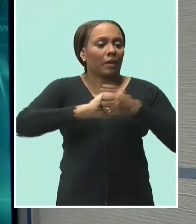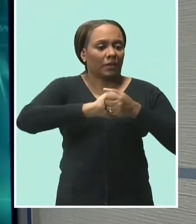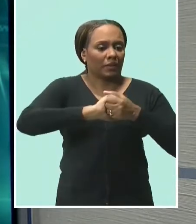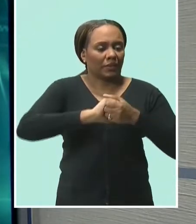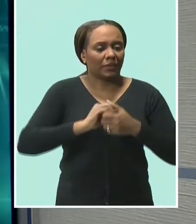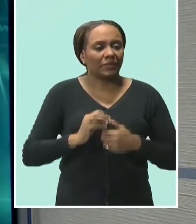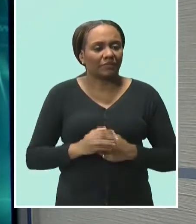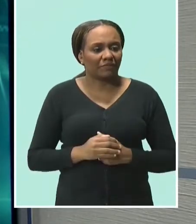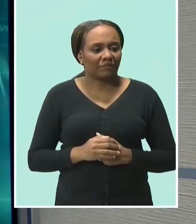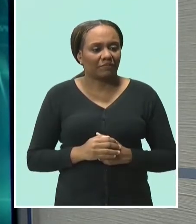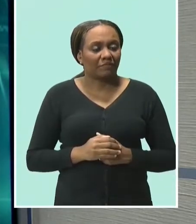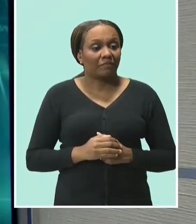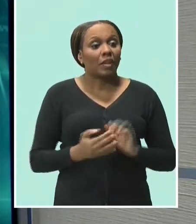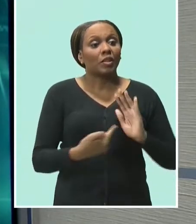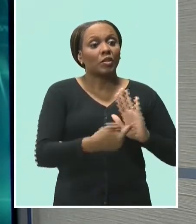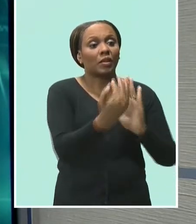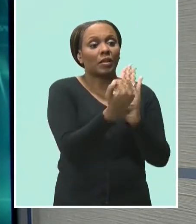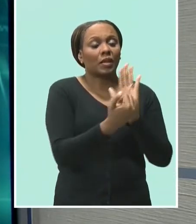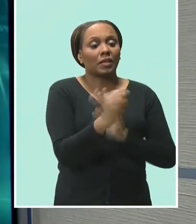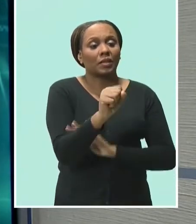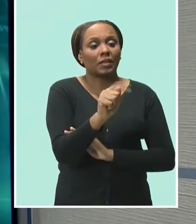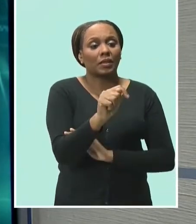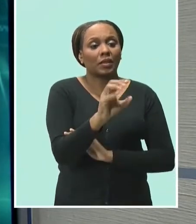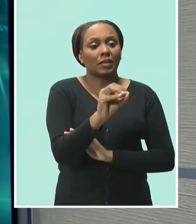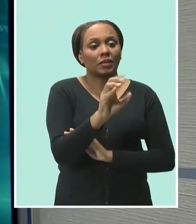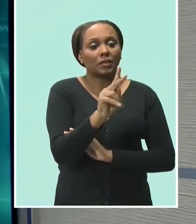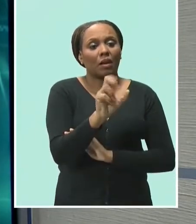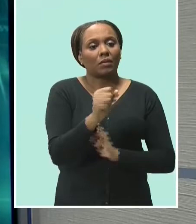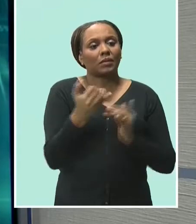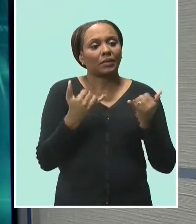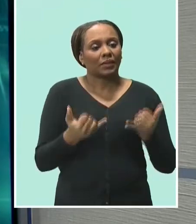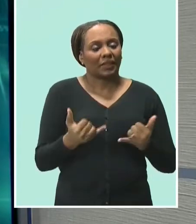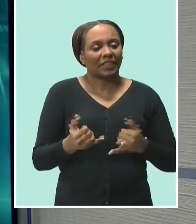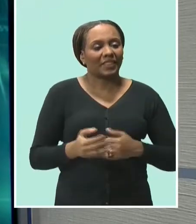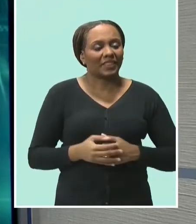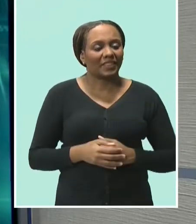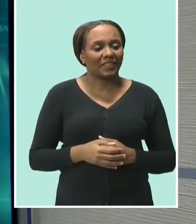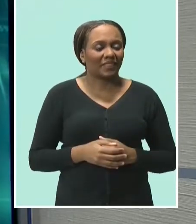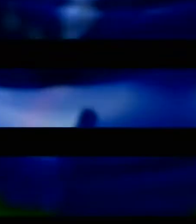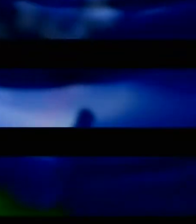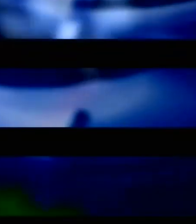Well, let's take a look now at how the stocks traded on selected exchanges across the region.